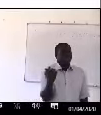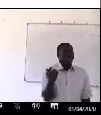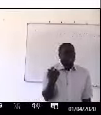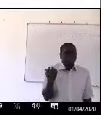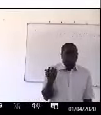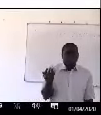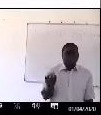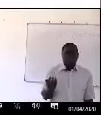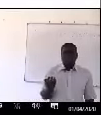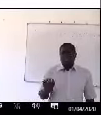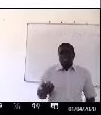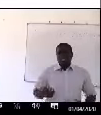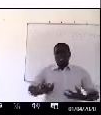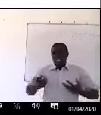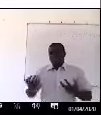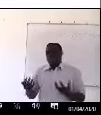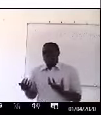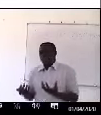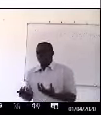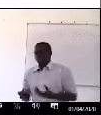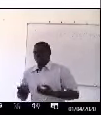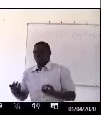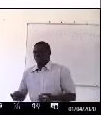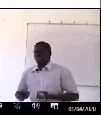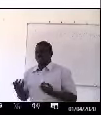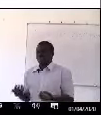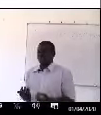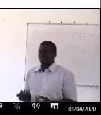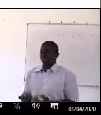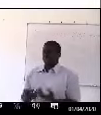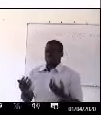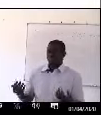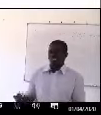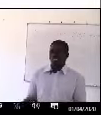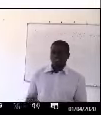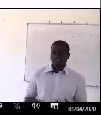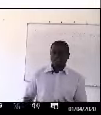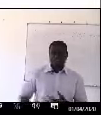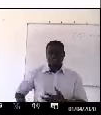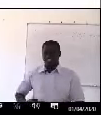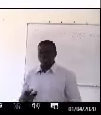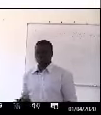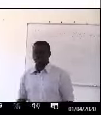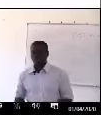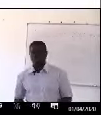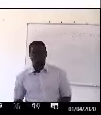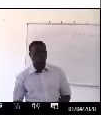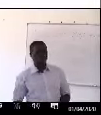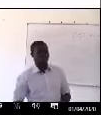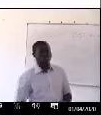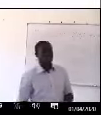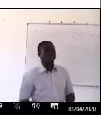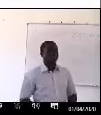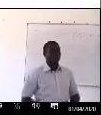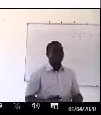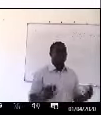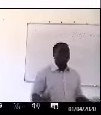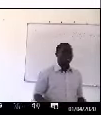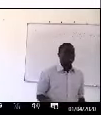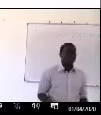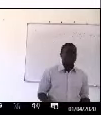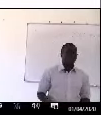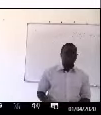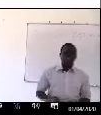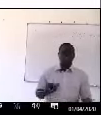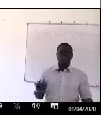behavior which are not originally in the individual. It helps the person to develop certain behavior, certain